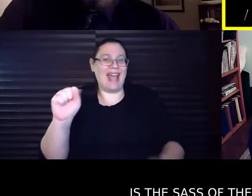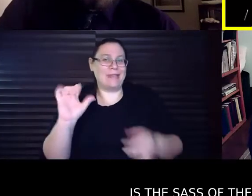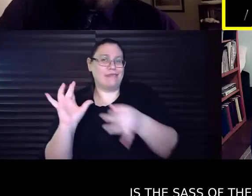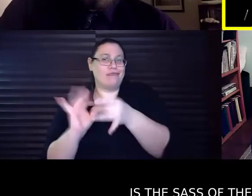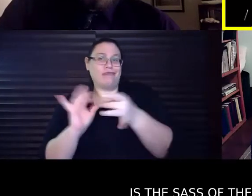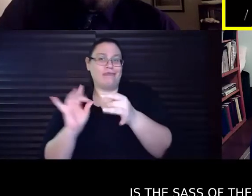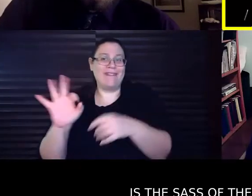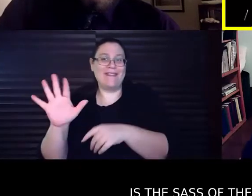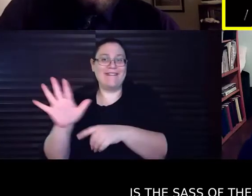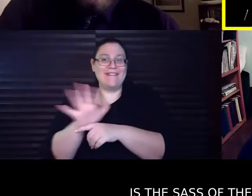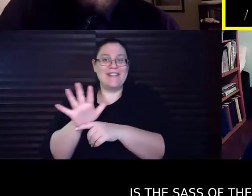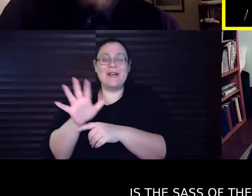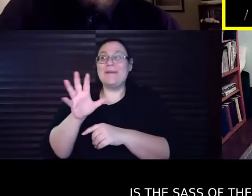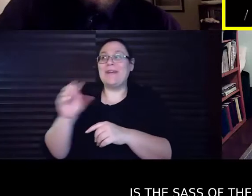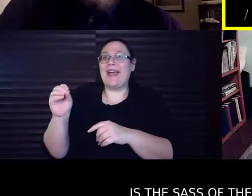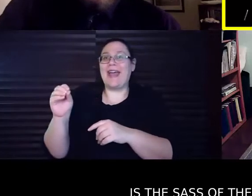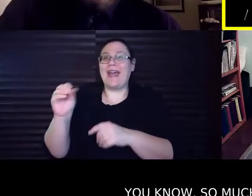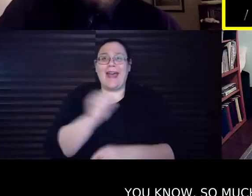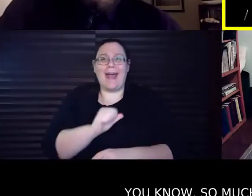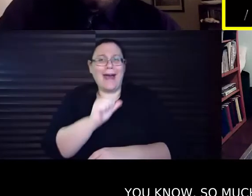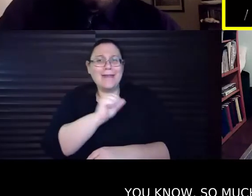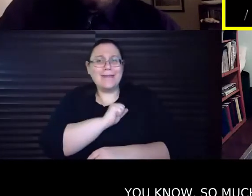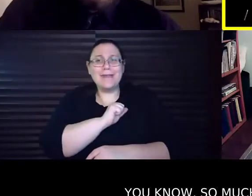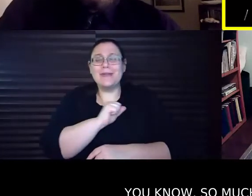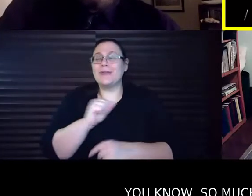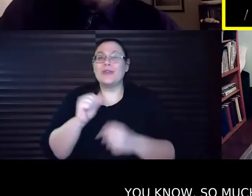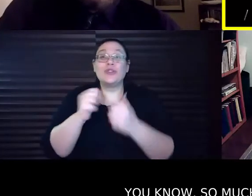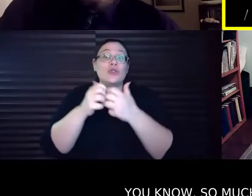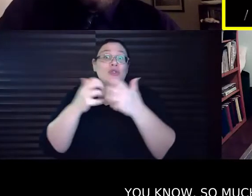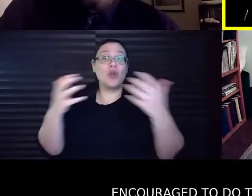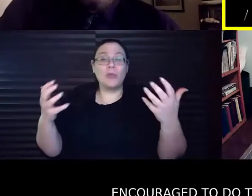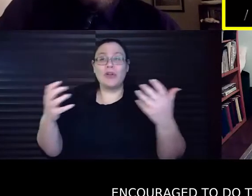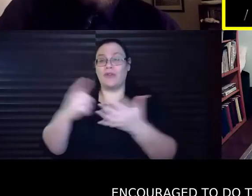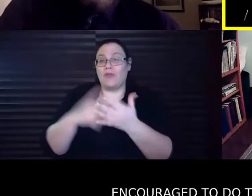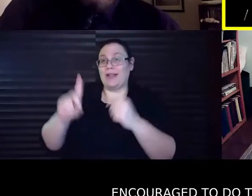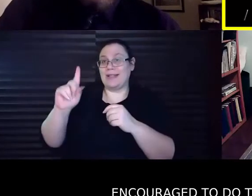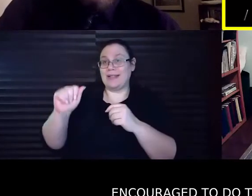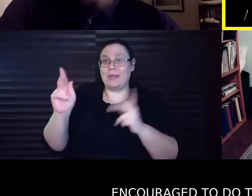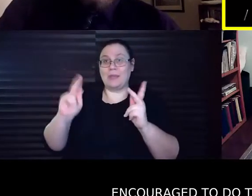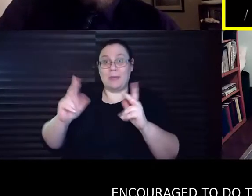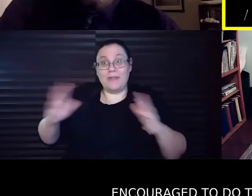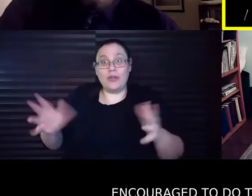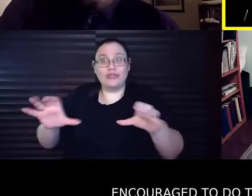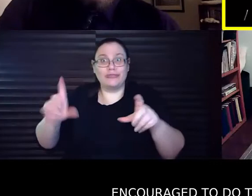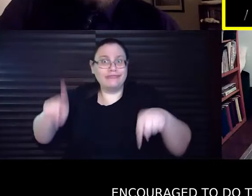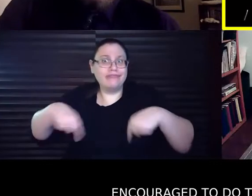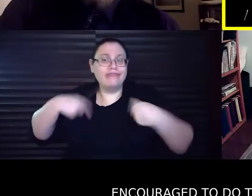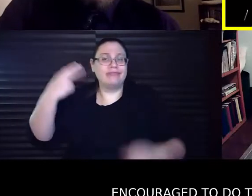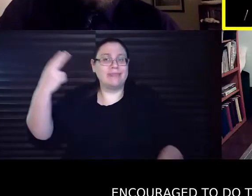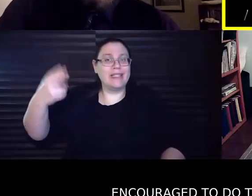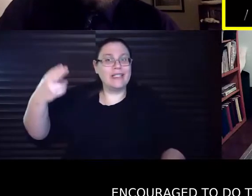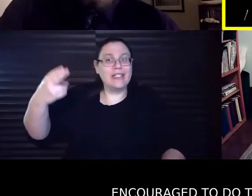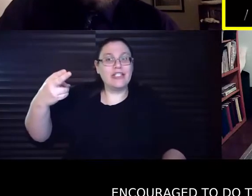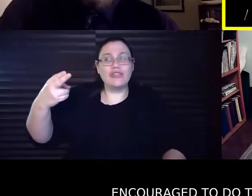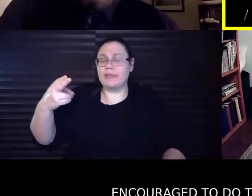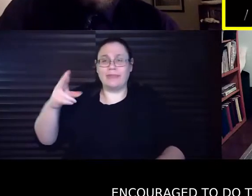film, and just the attitude about it. You know, so much of what disabled people have been encouraged to do throughout history has been to fit